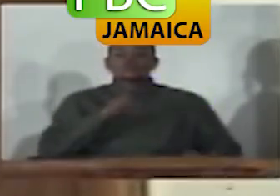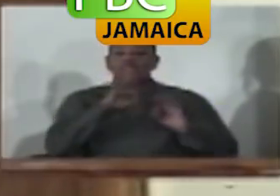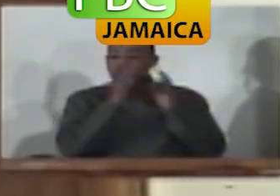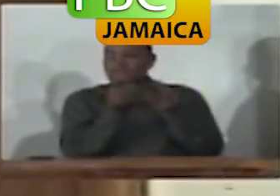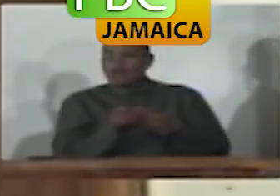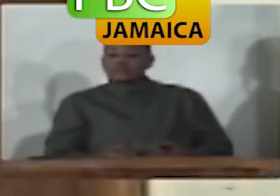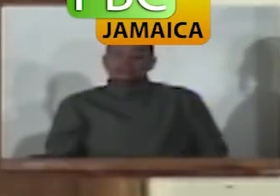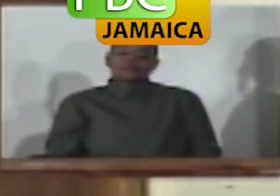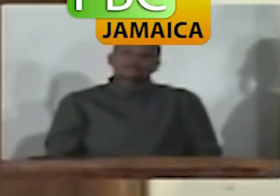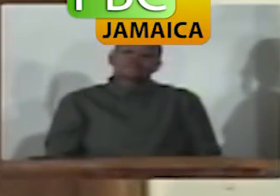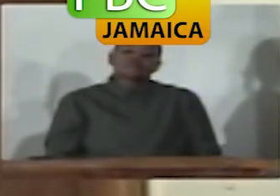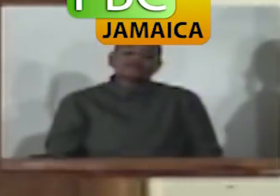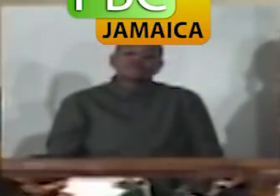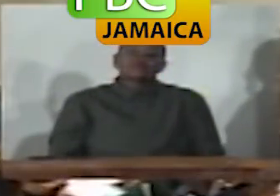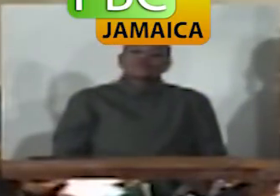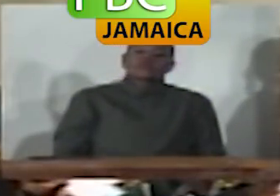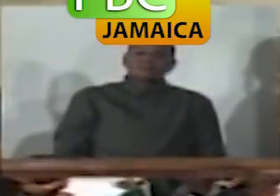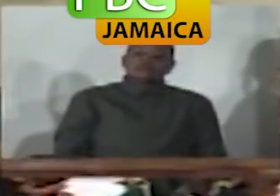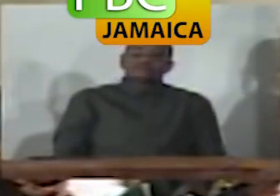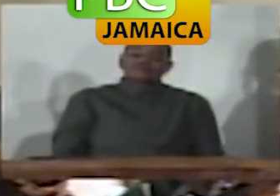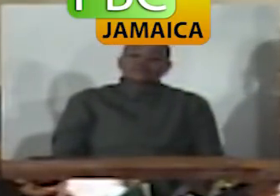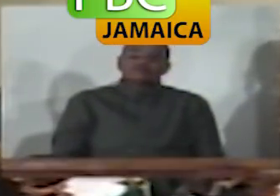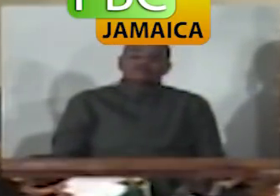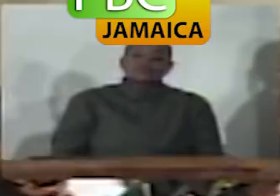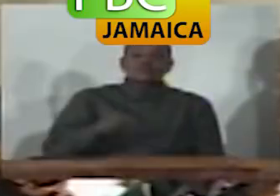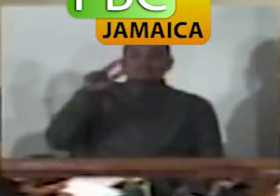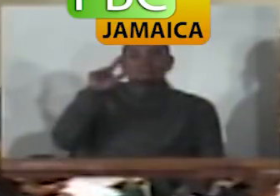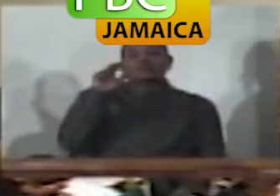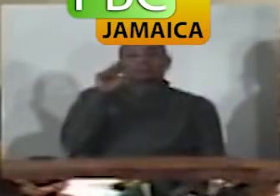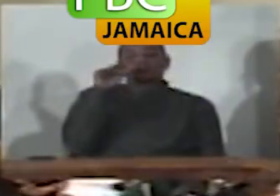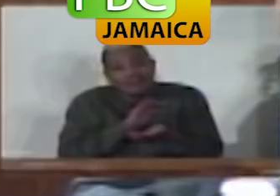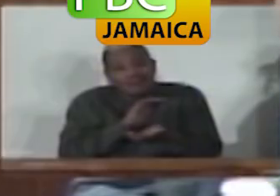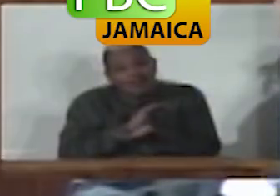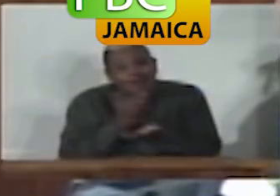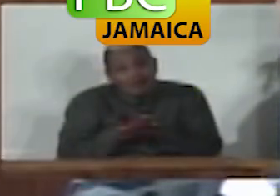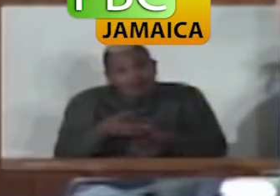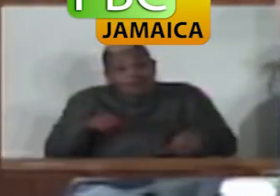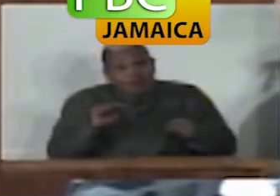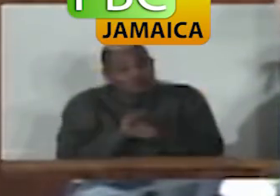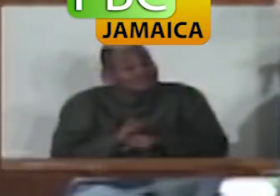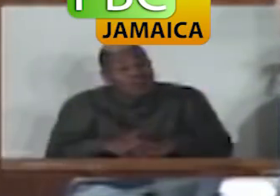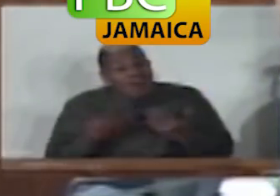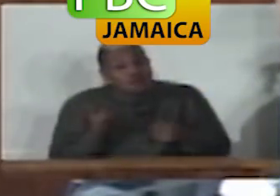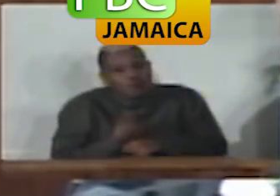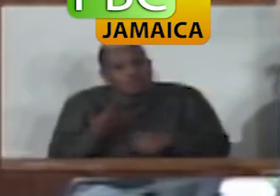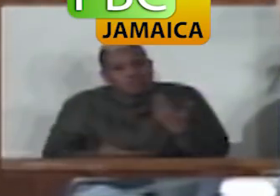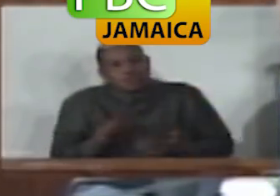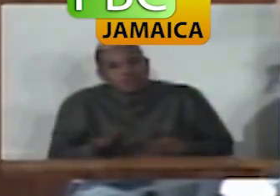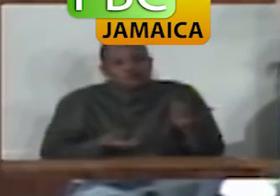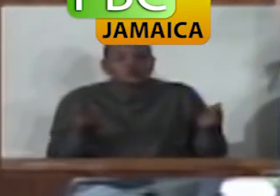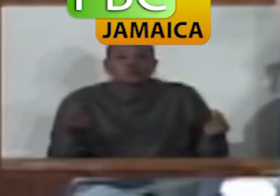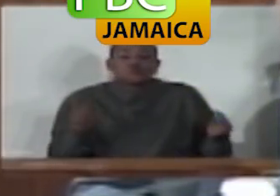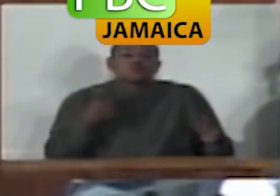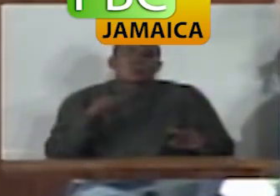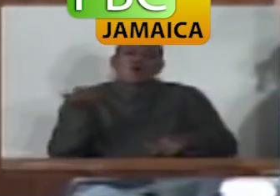on roads, gullies and drains as part of the infrastructure development. The other areas that we are looking